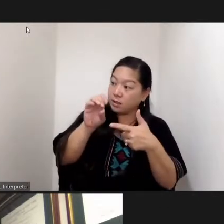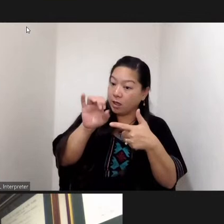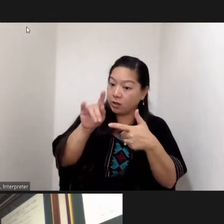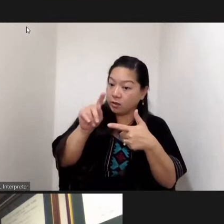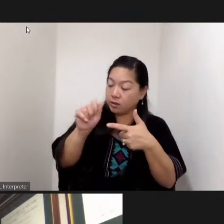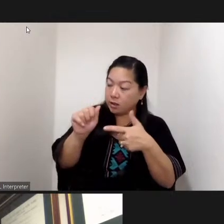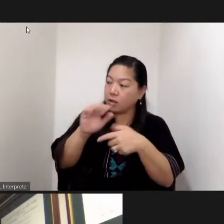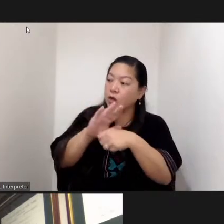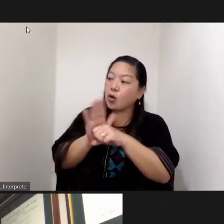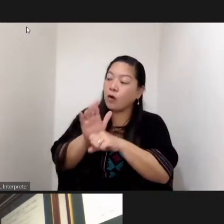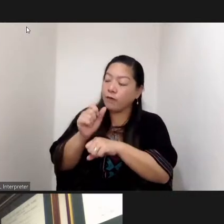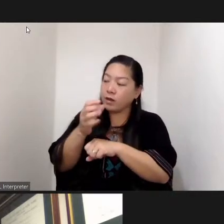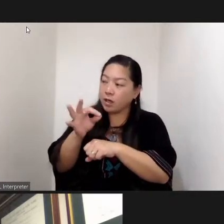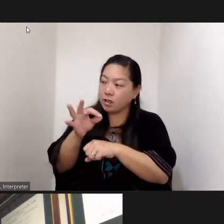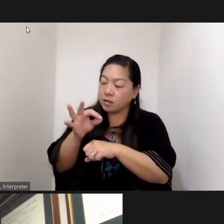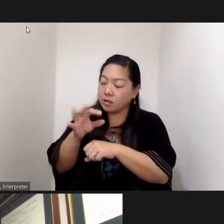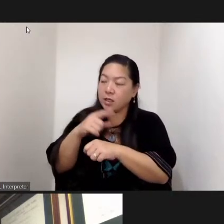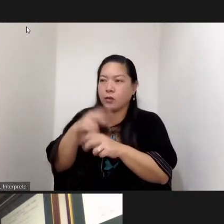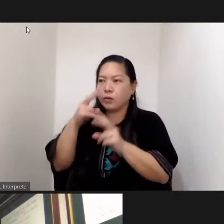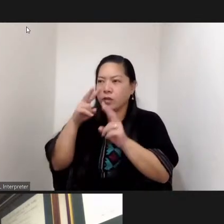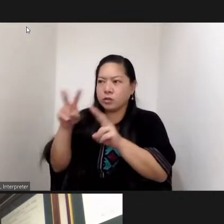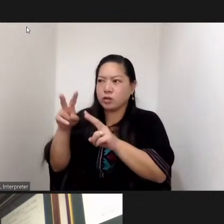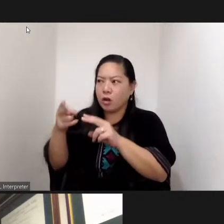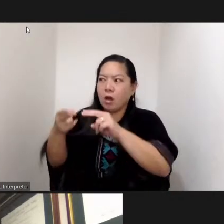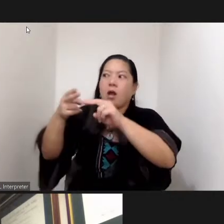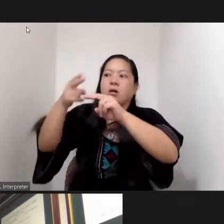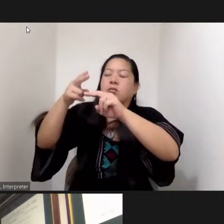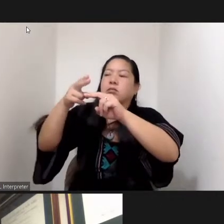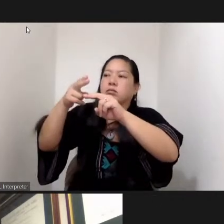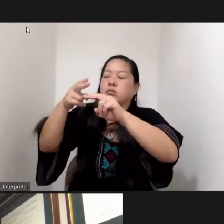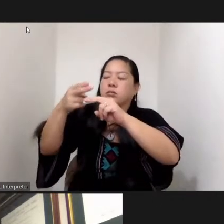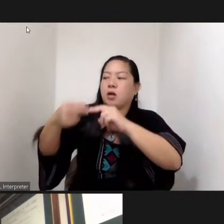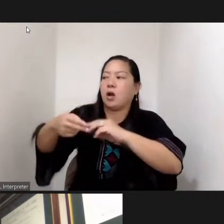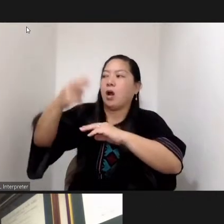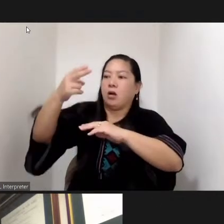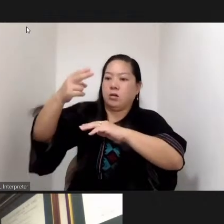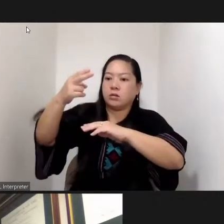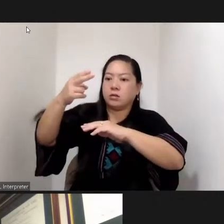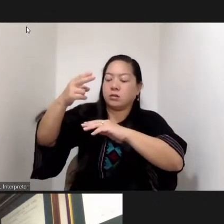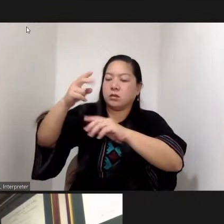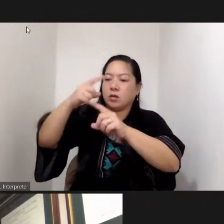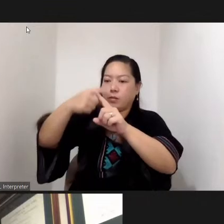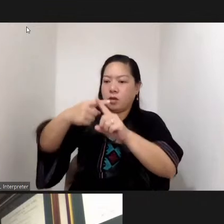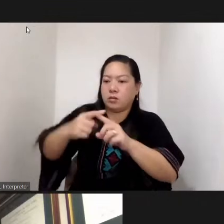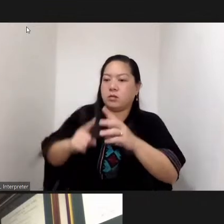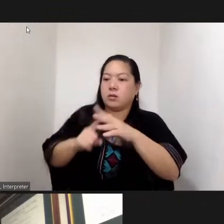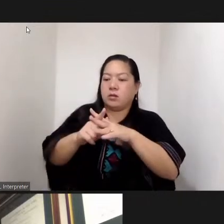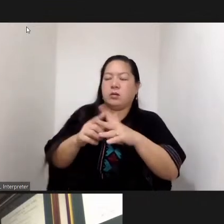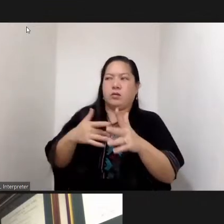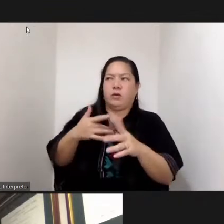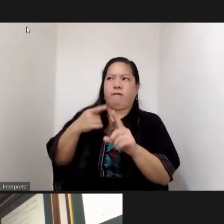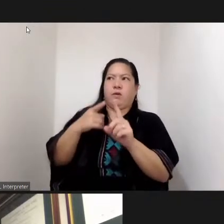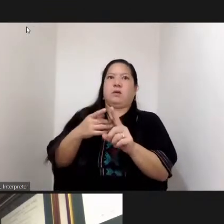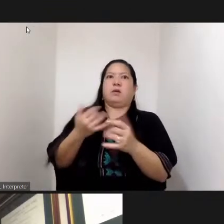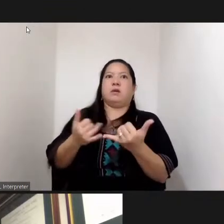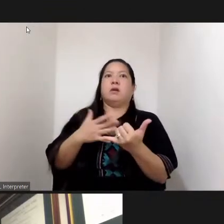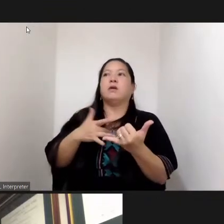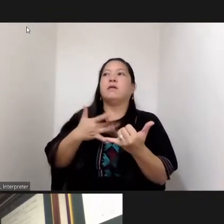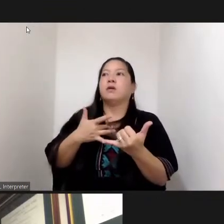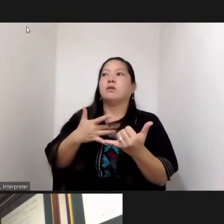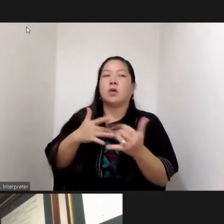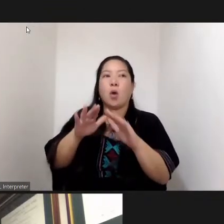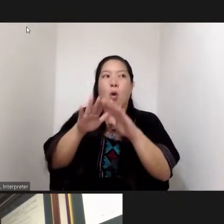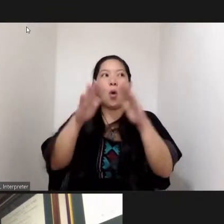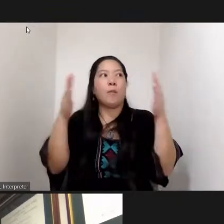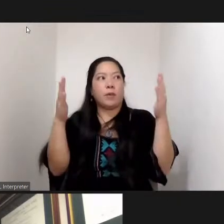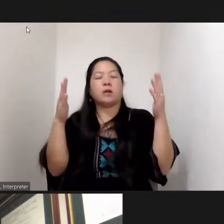the surge right away. We were at a point then, Phil, to kind of like just open the whole island,